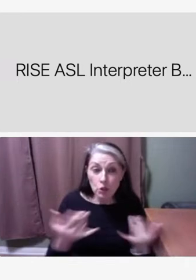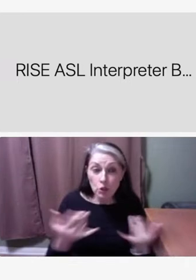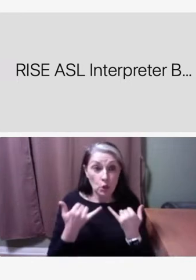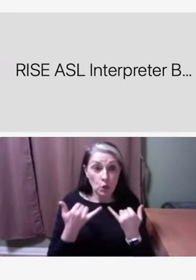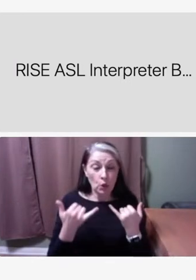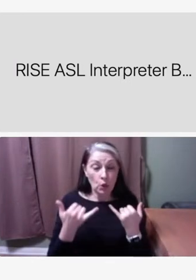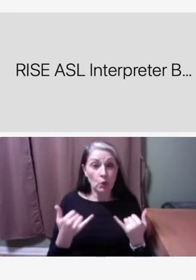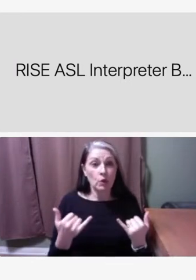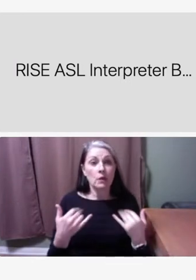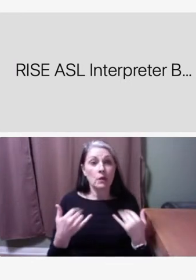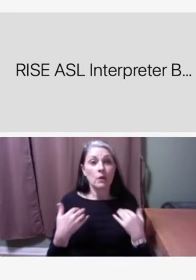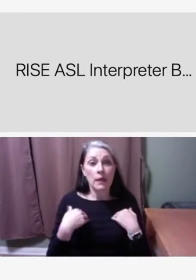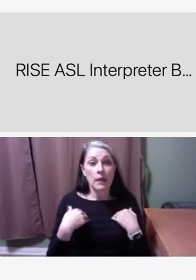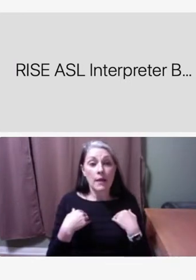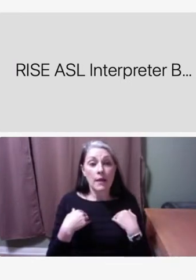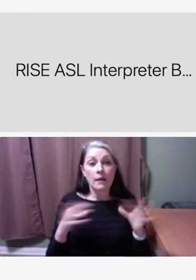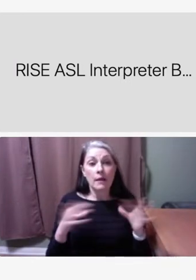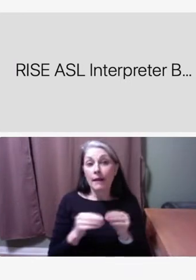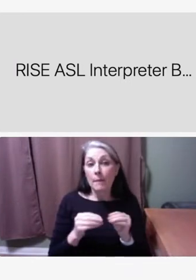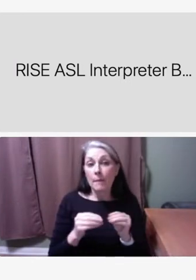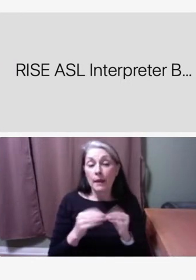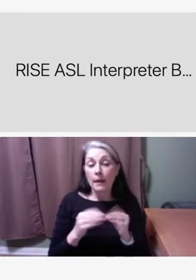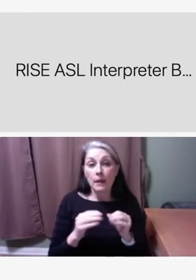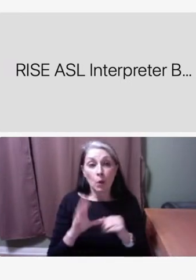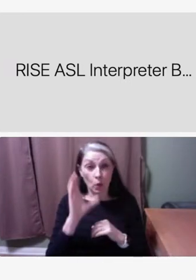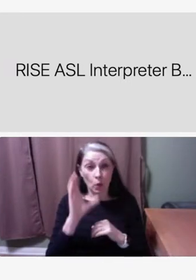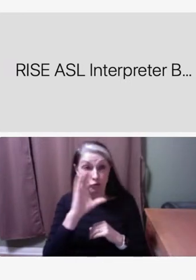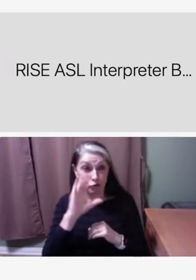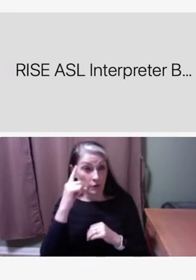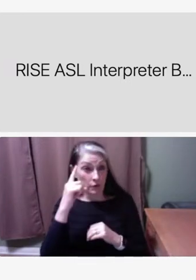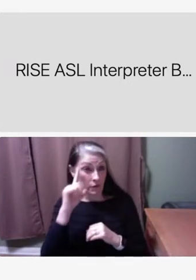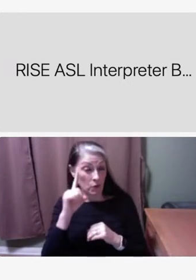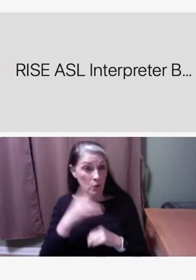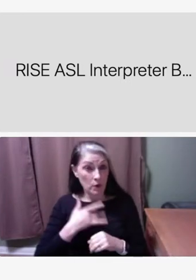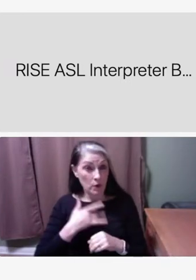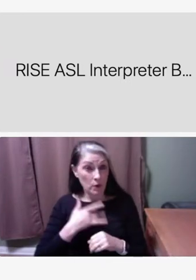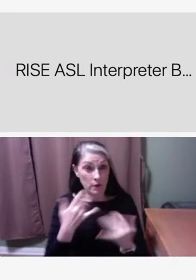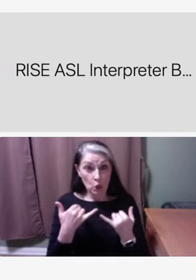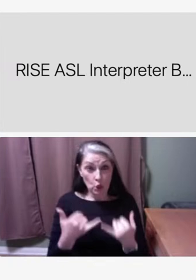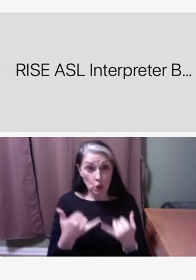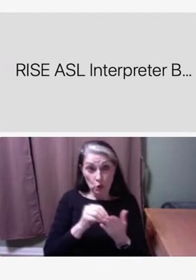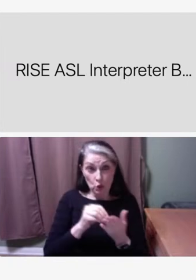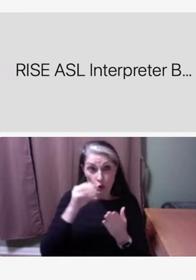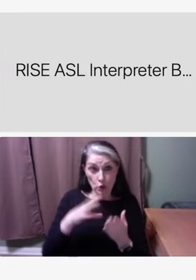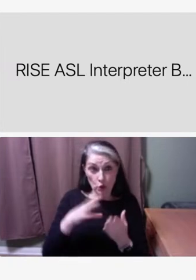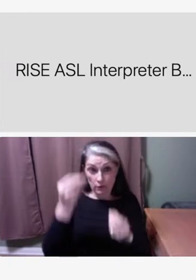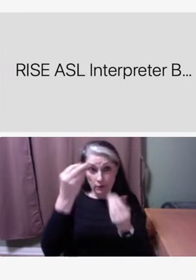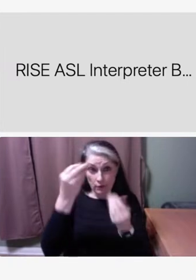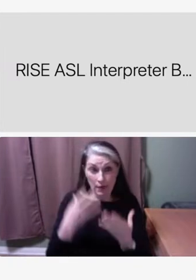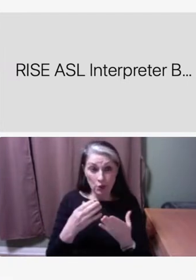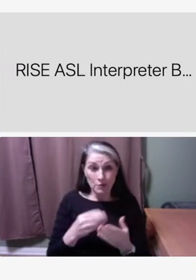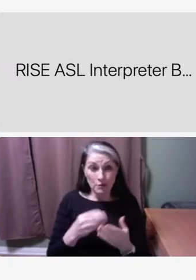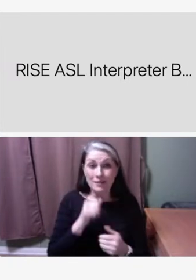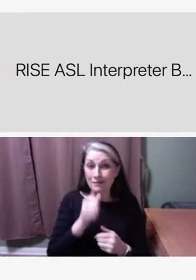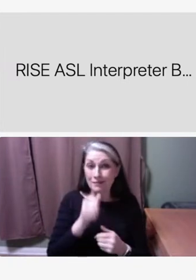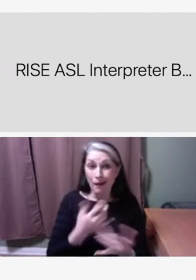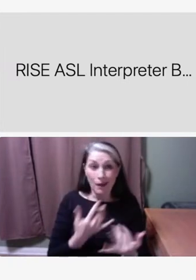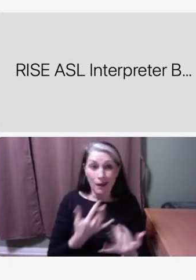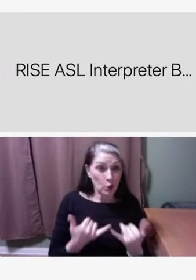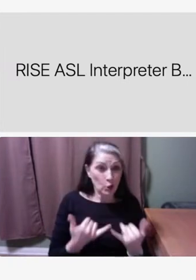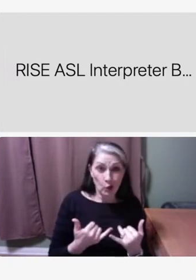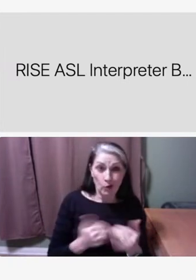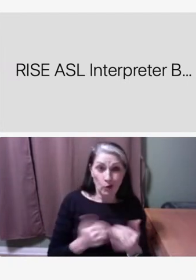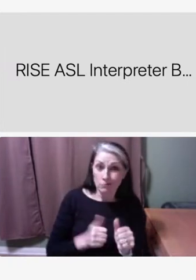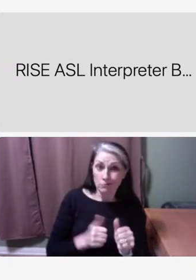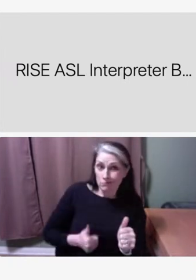because we feel our current student information system is outdated. It doesn't do all that we feel it should do